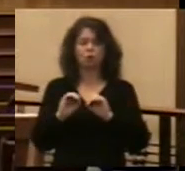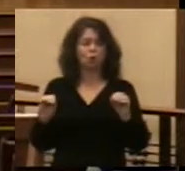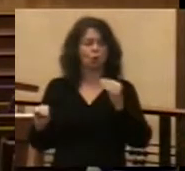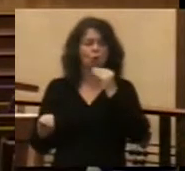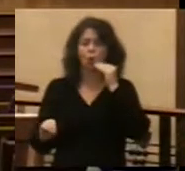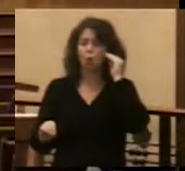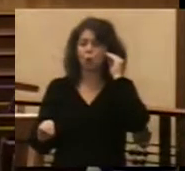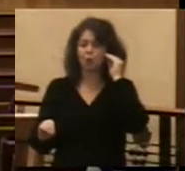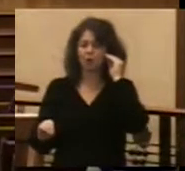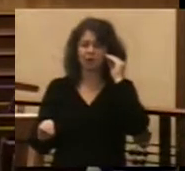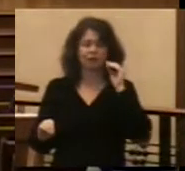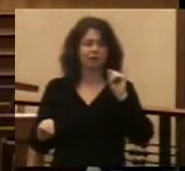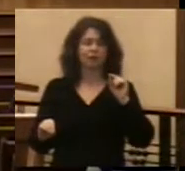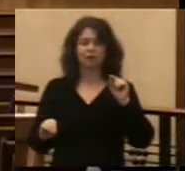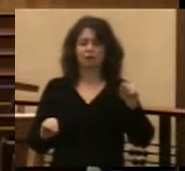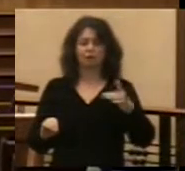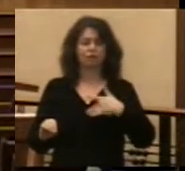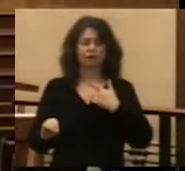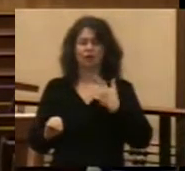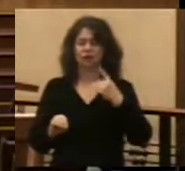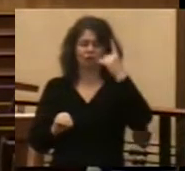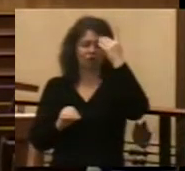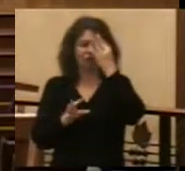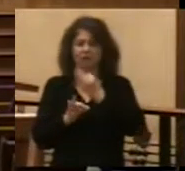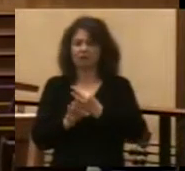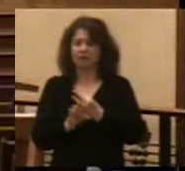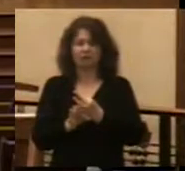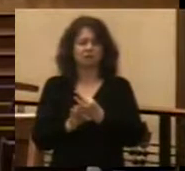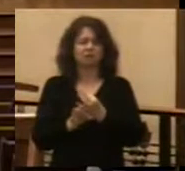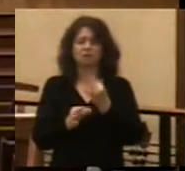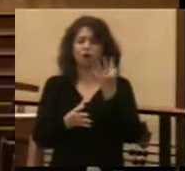God's people is a difficult place to be.